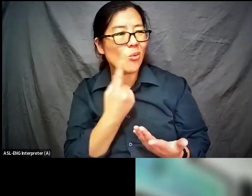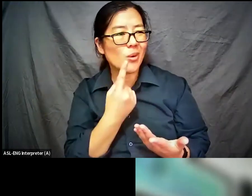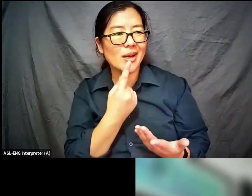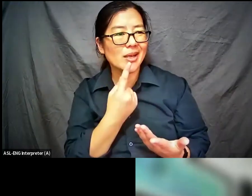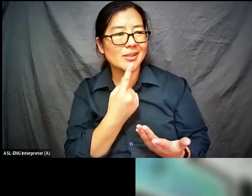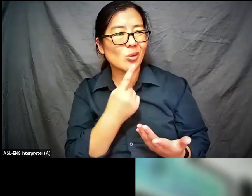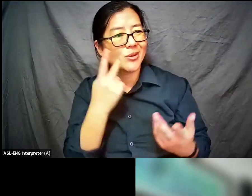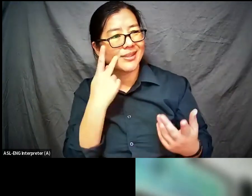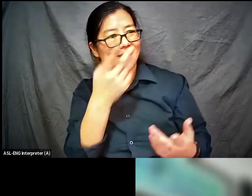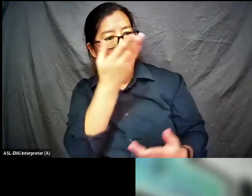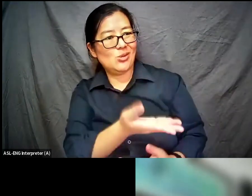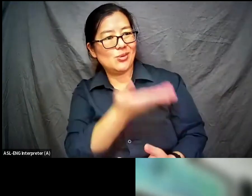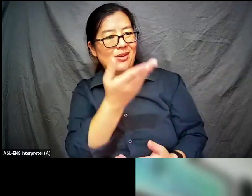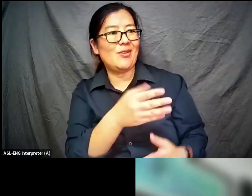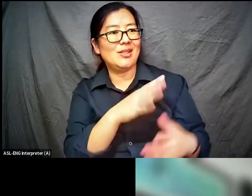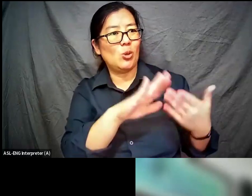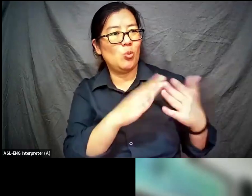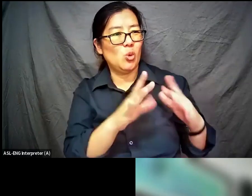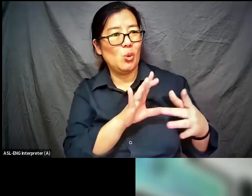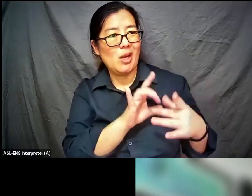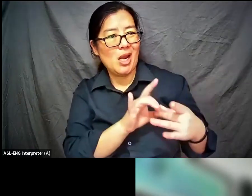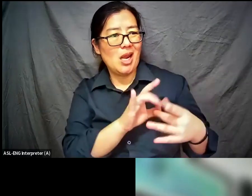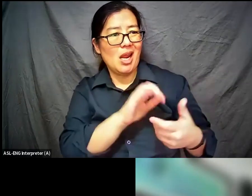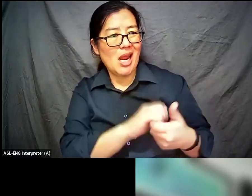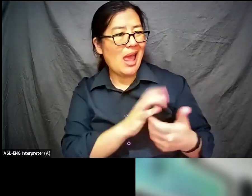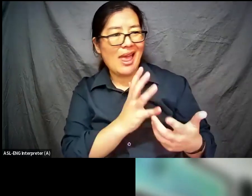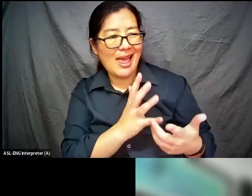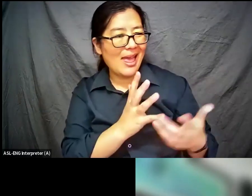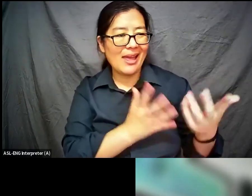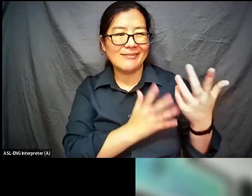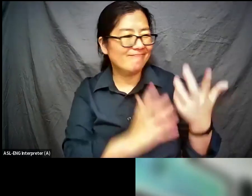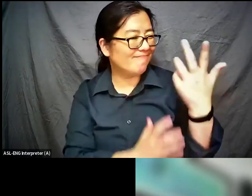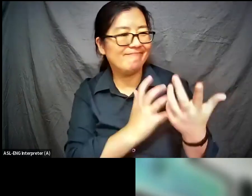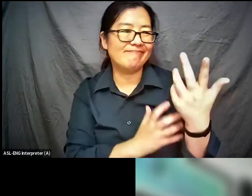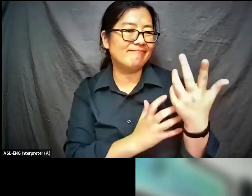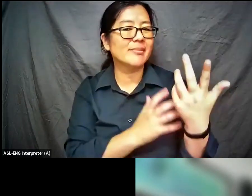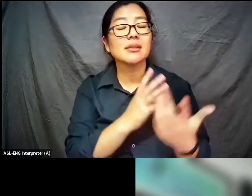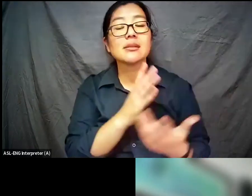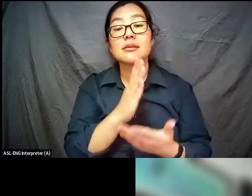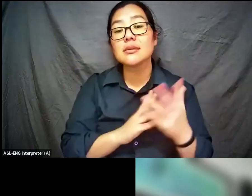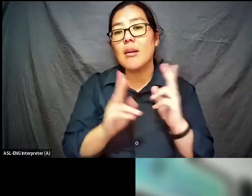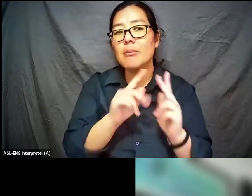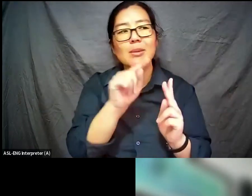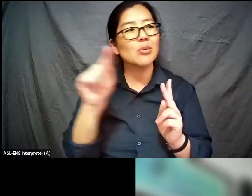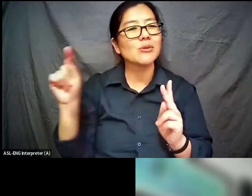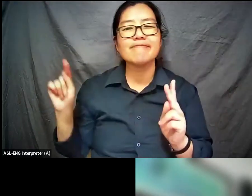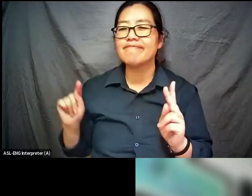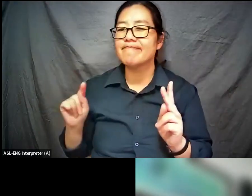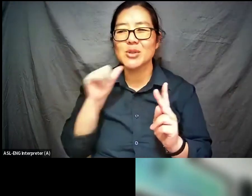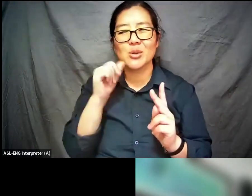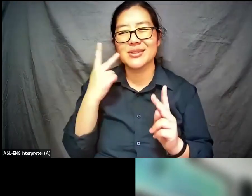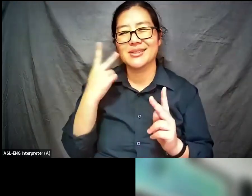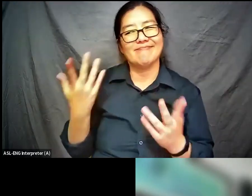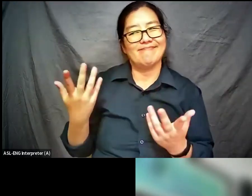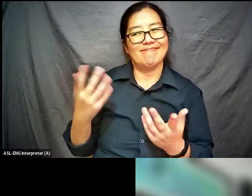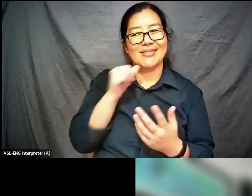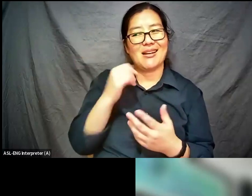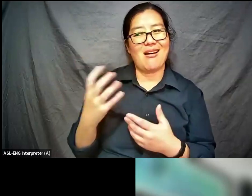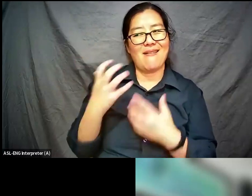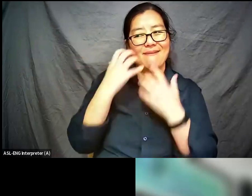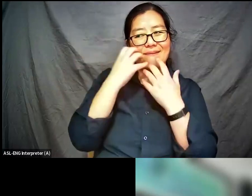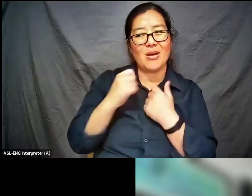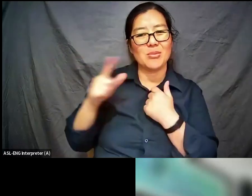if we ourselves are not being made real on these platforms, if these people don't exist, then there's no money to be made